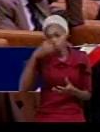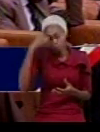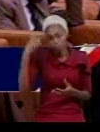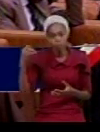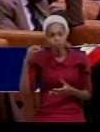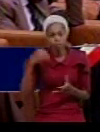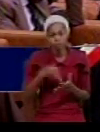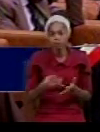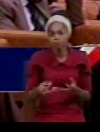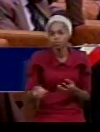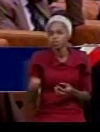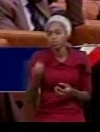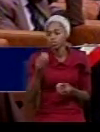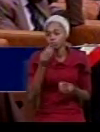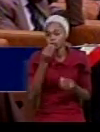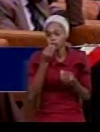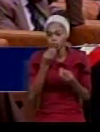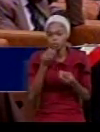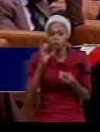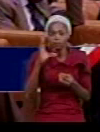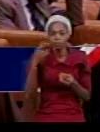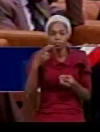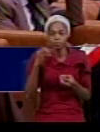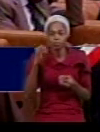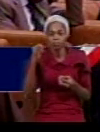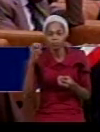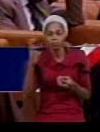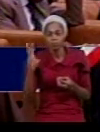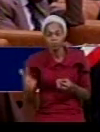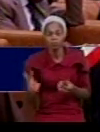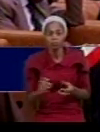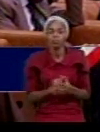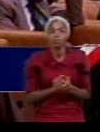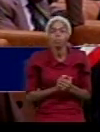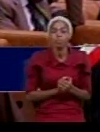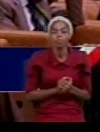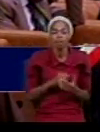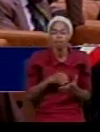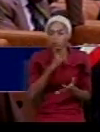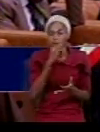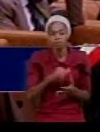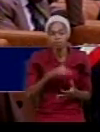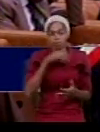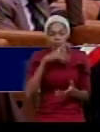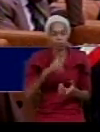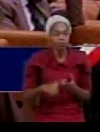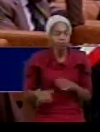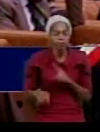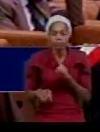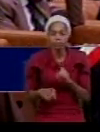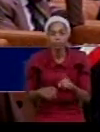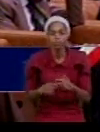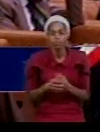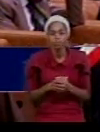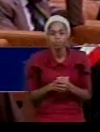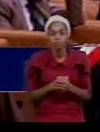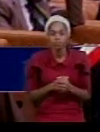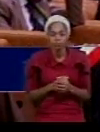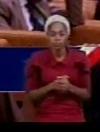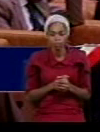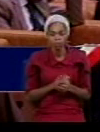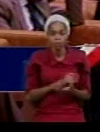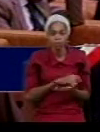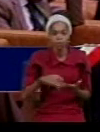the cord, but divided not the hoof, is unclean unto you. Verse 7 to 10.